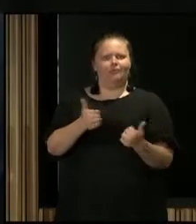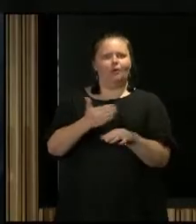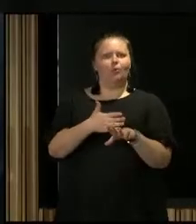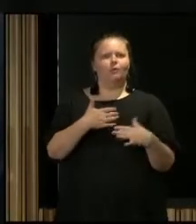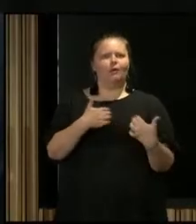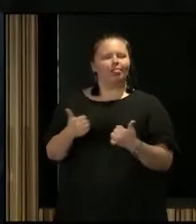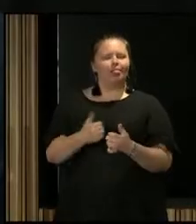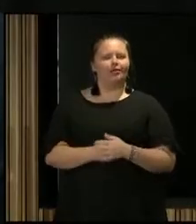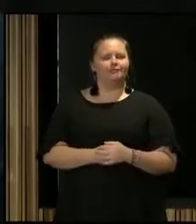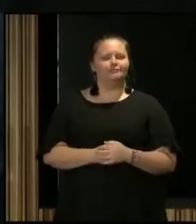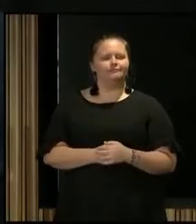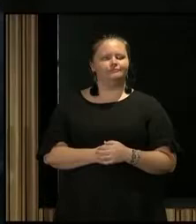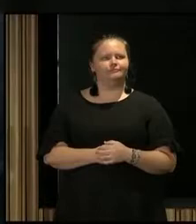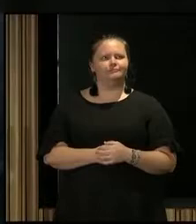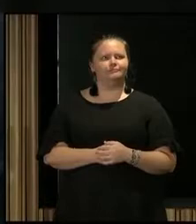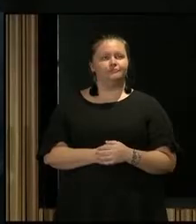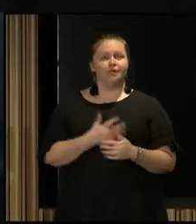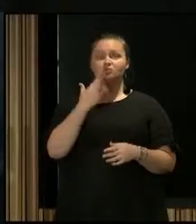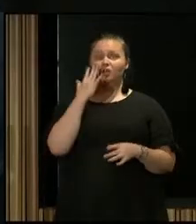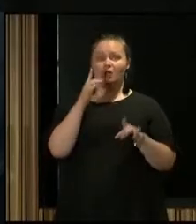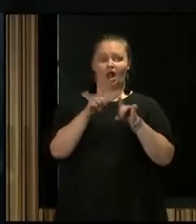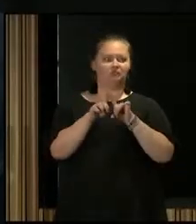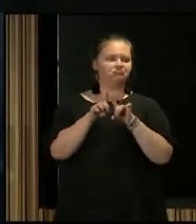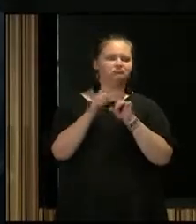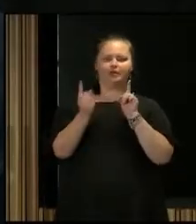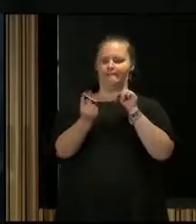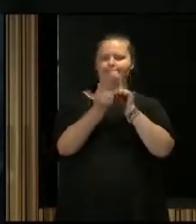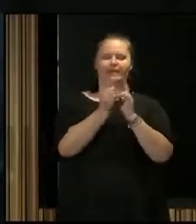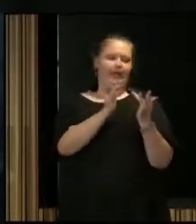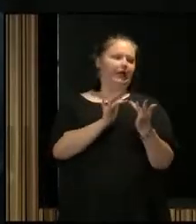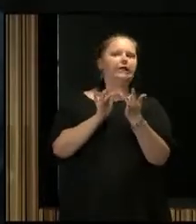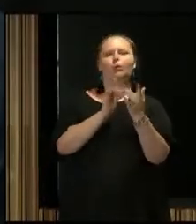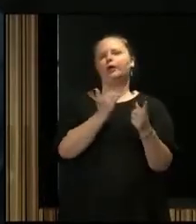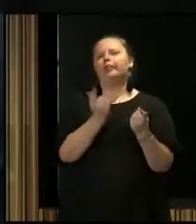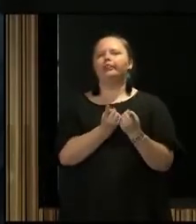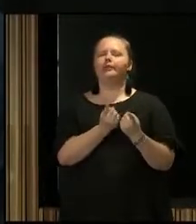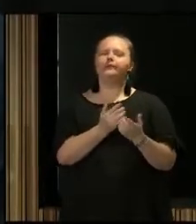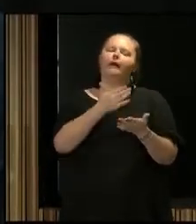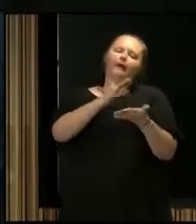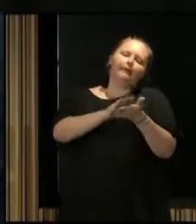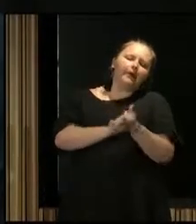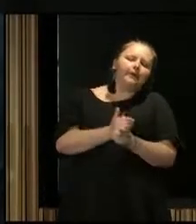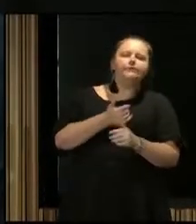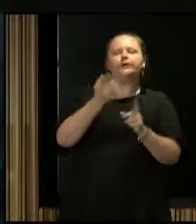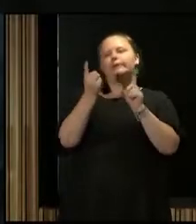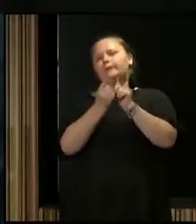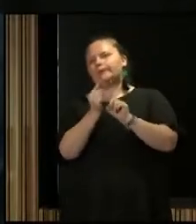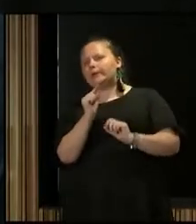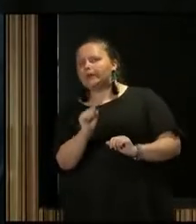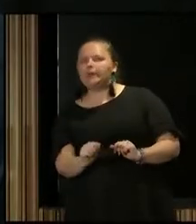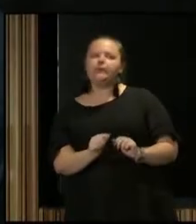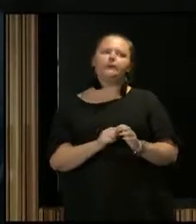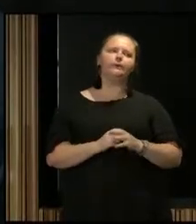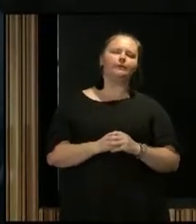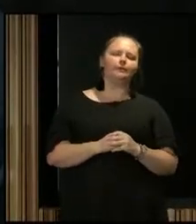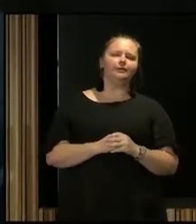Like, even when you, like, meet in a networking thing and people are so, like, it's such a pleasure to meet you, sir, and, like, madam and whatever.